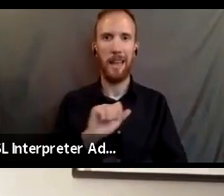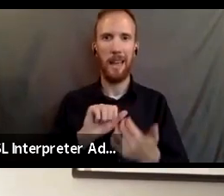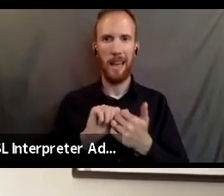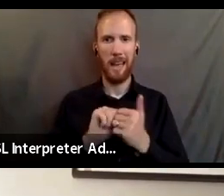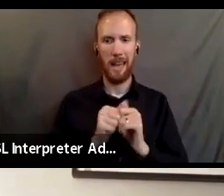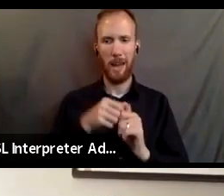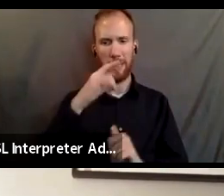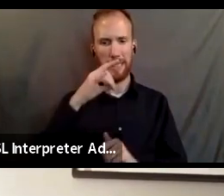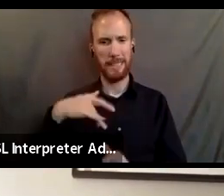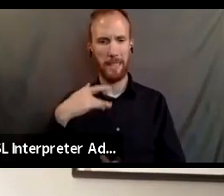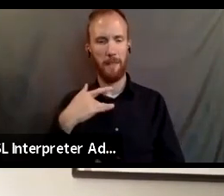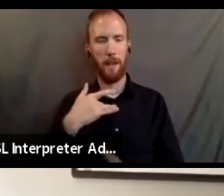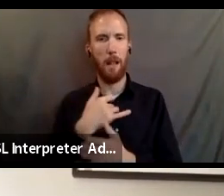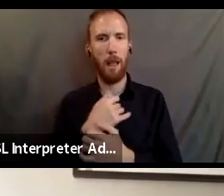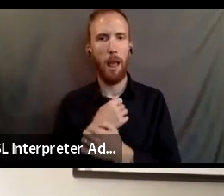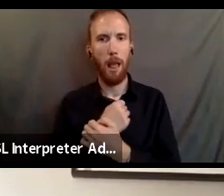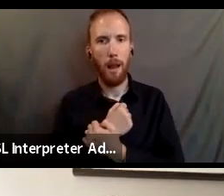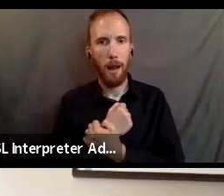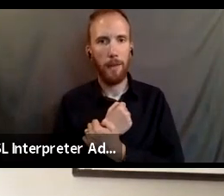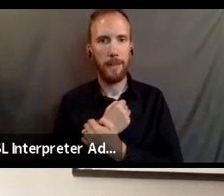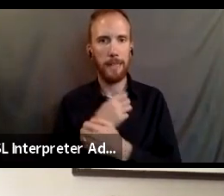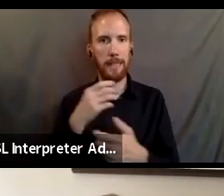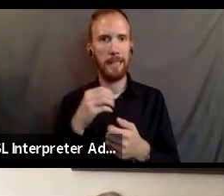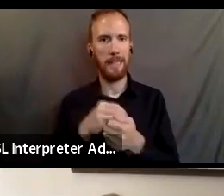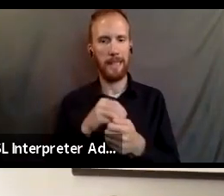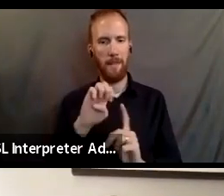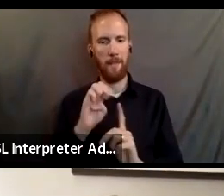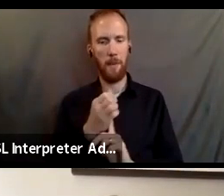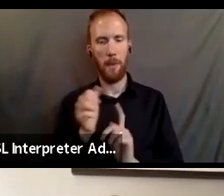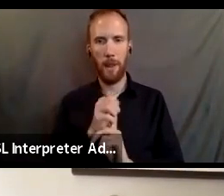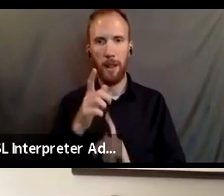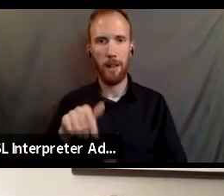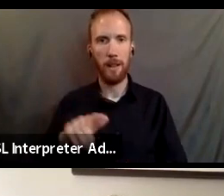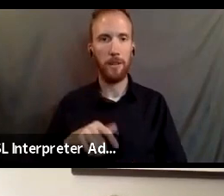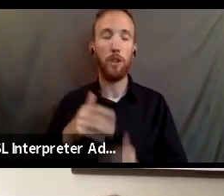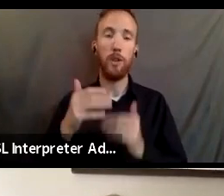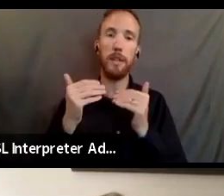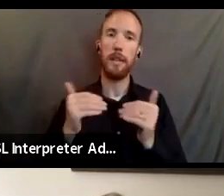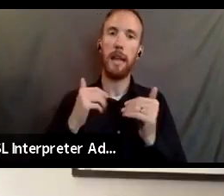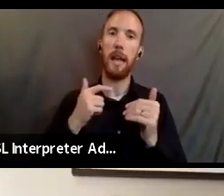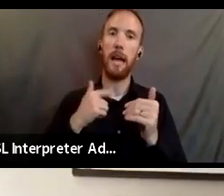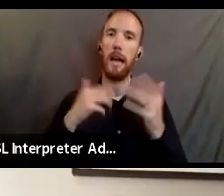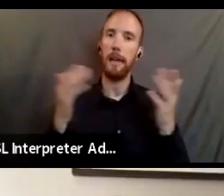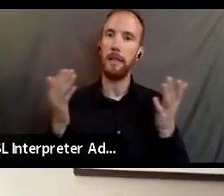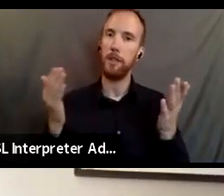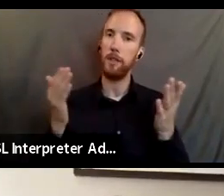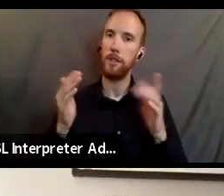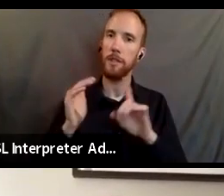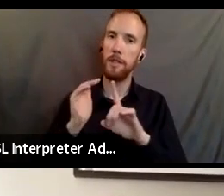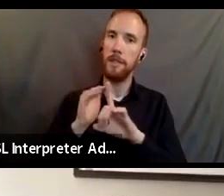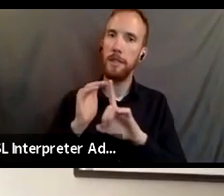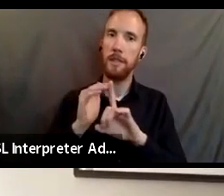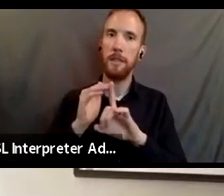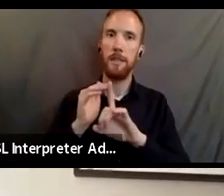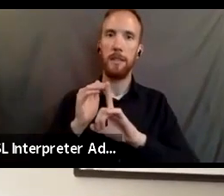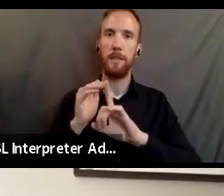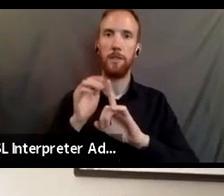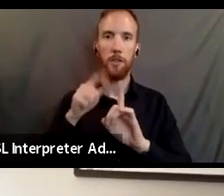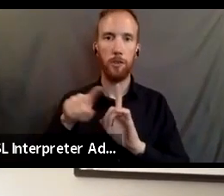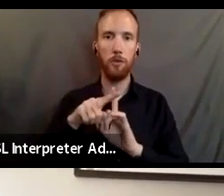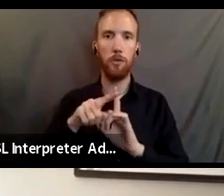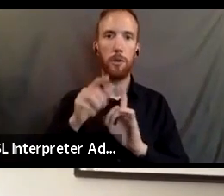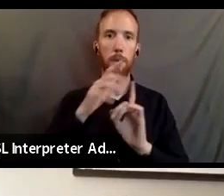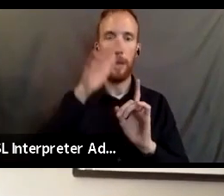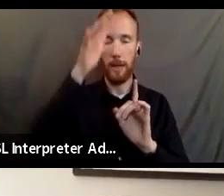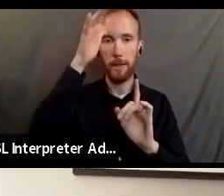his environment if i said today i urge you and if you hear from the parents there's no need for us and